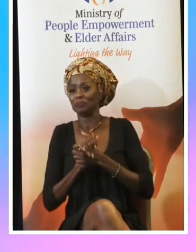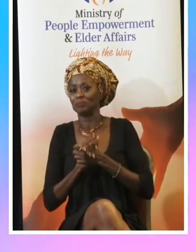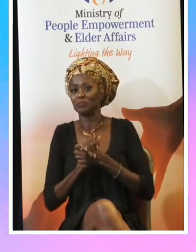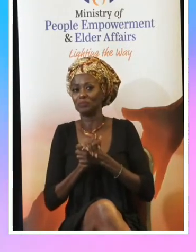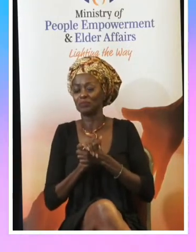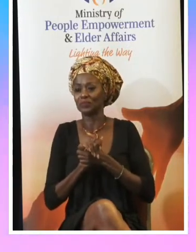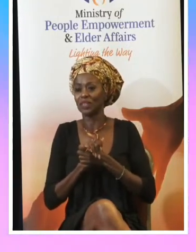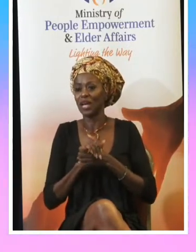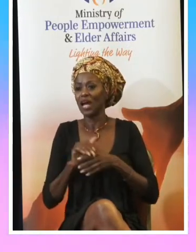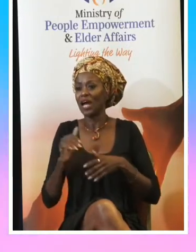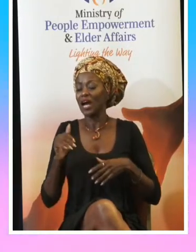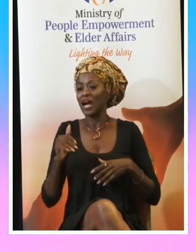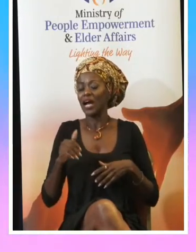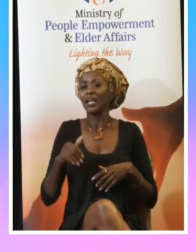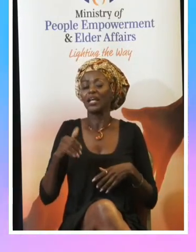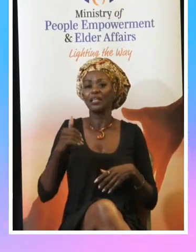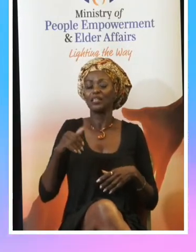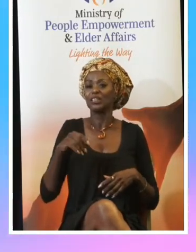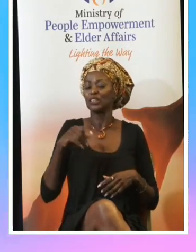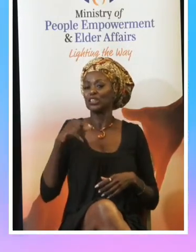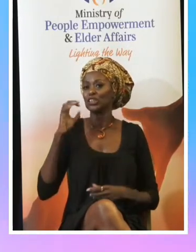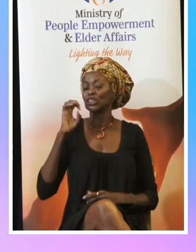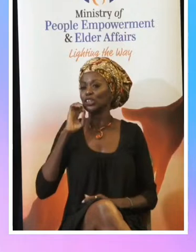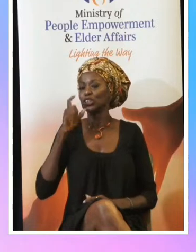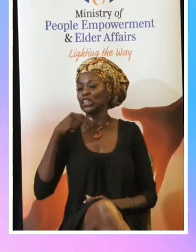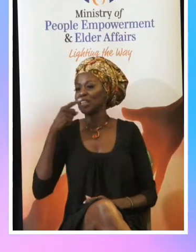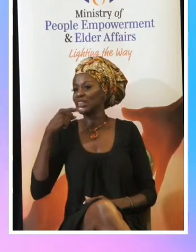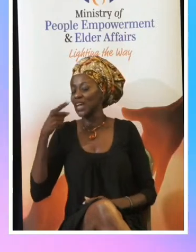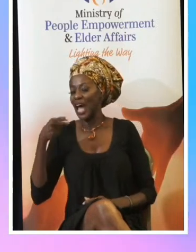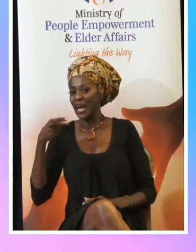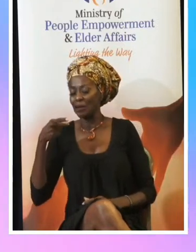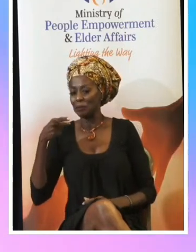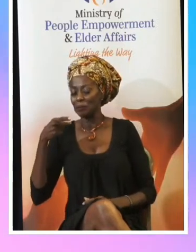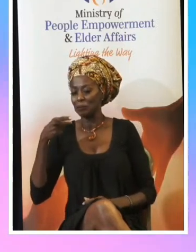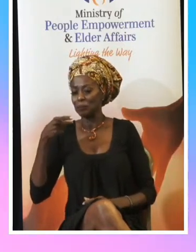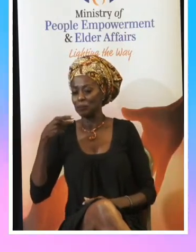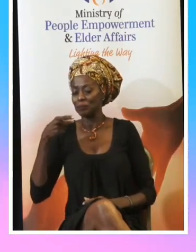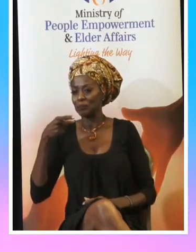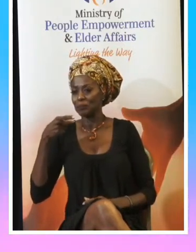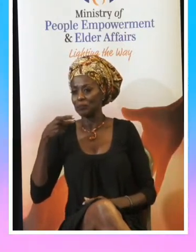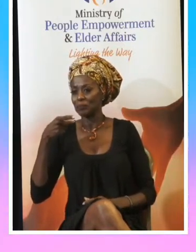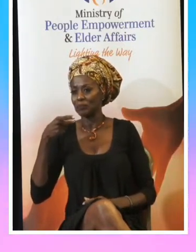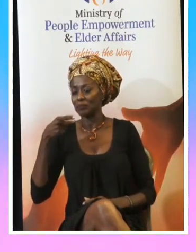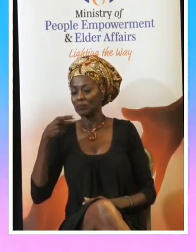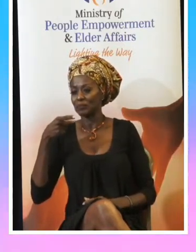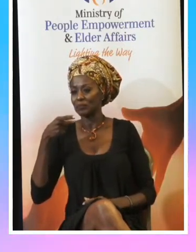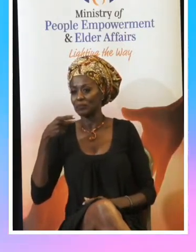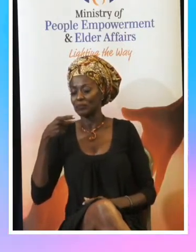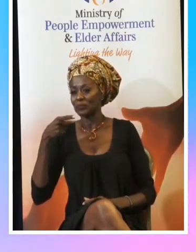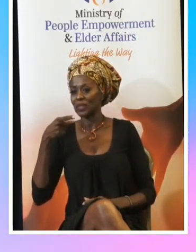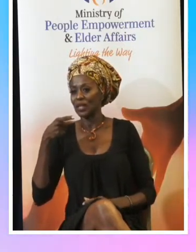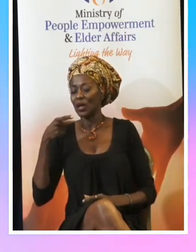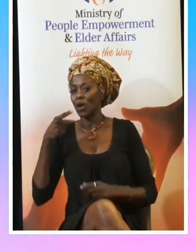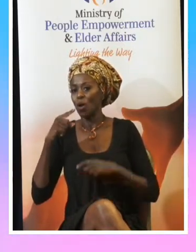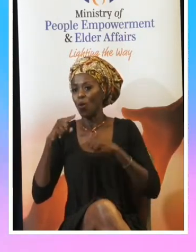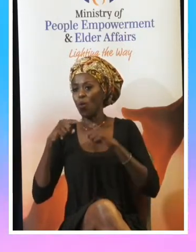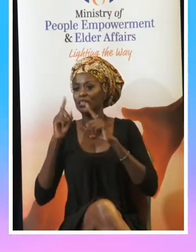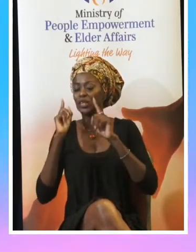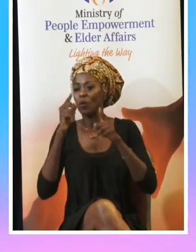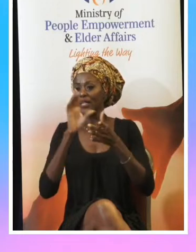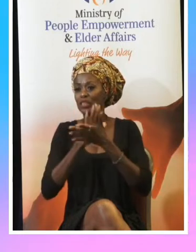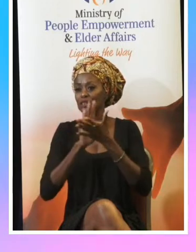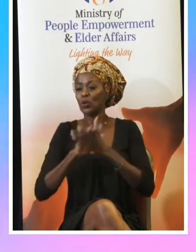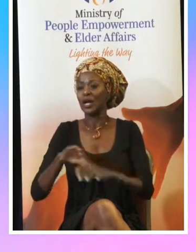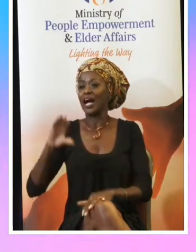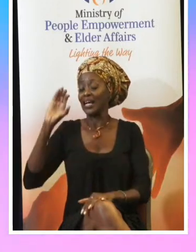managed. How she had managed to get into the regular setting of Charles F. Broome because she was